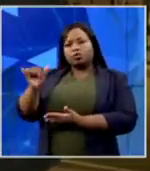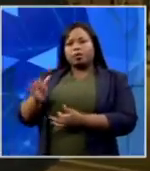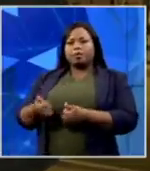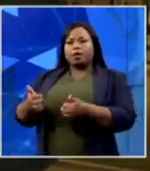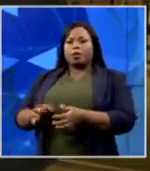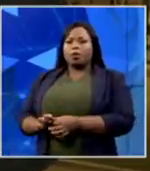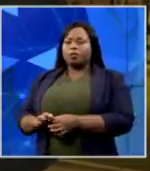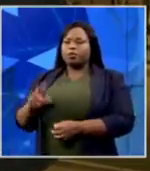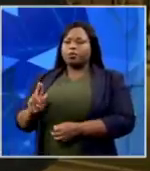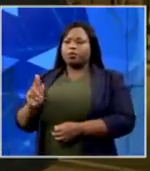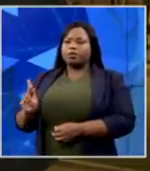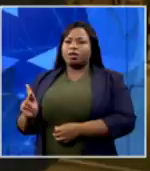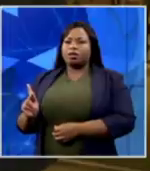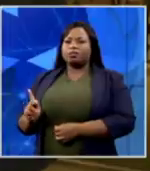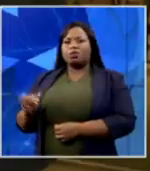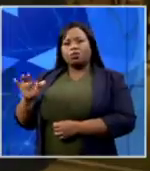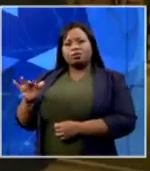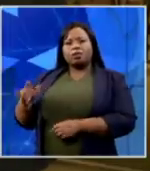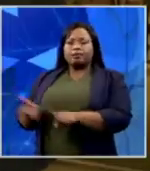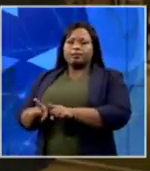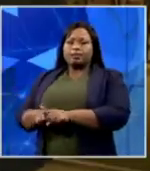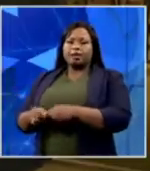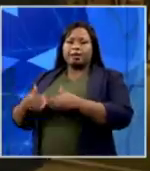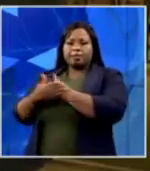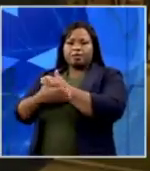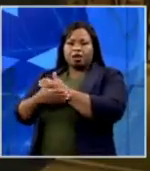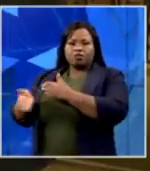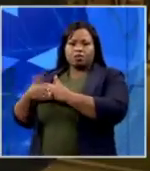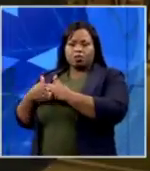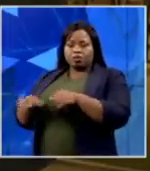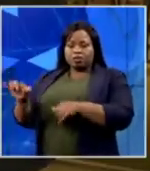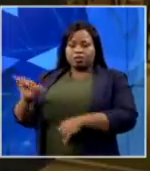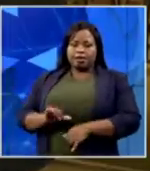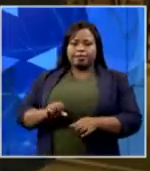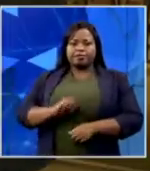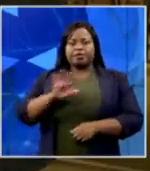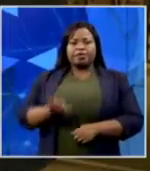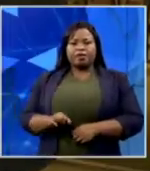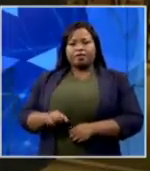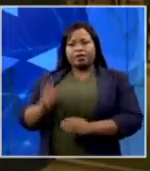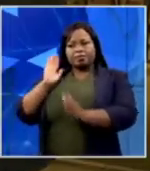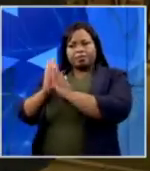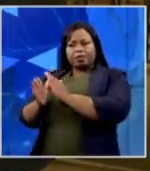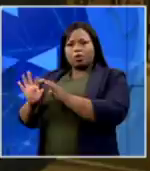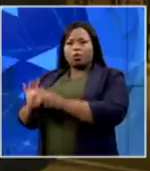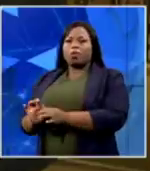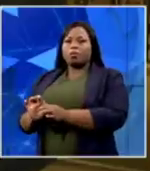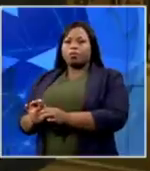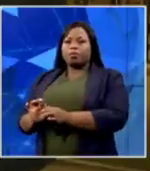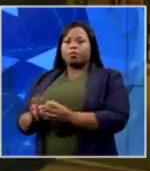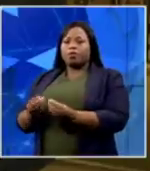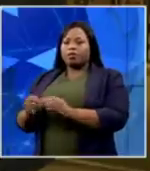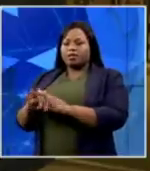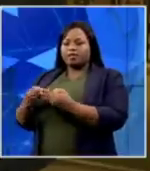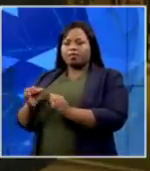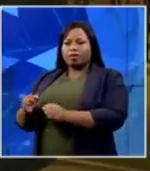the UK, where we are in a similar lockdown period to you in South Africa. So they'll be going straight home to spend time at home, working